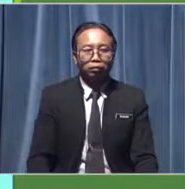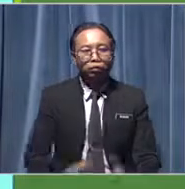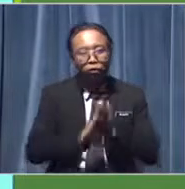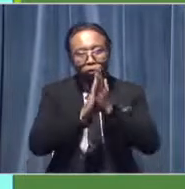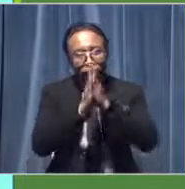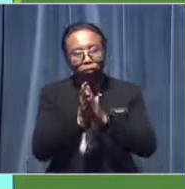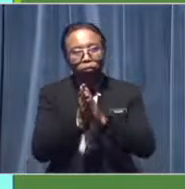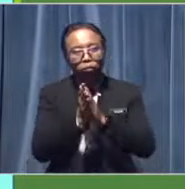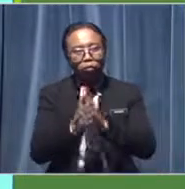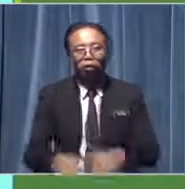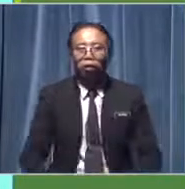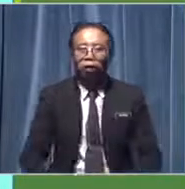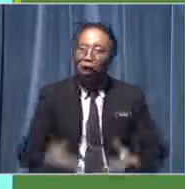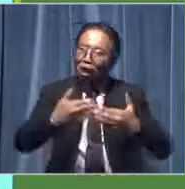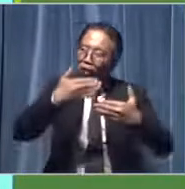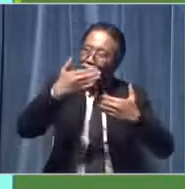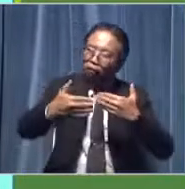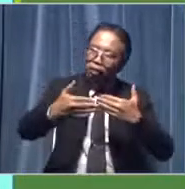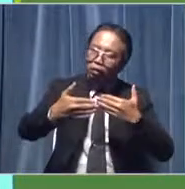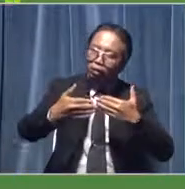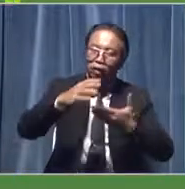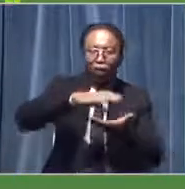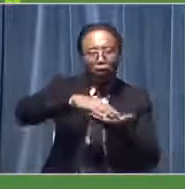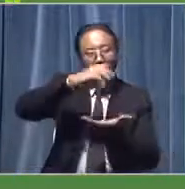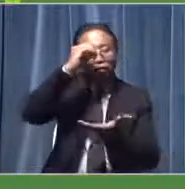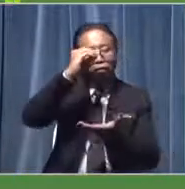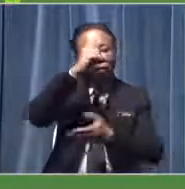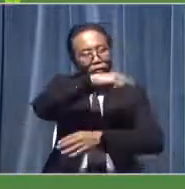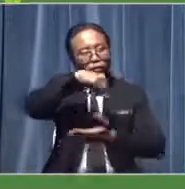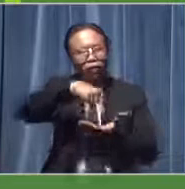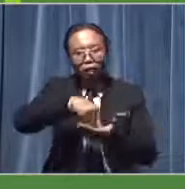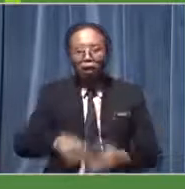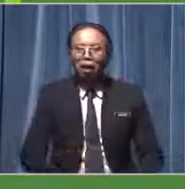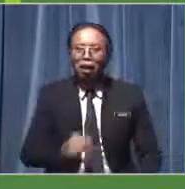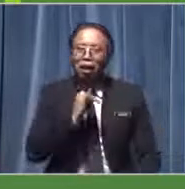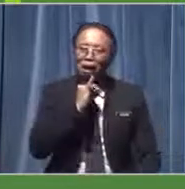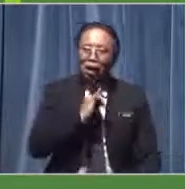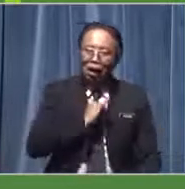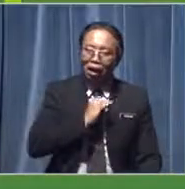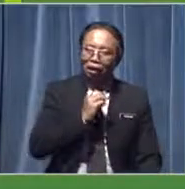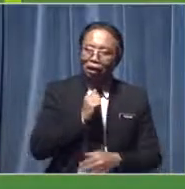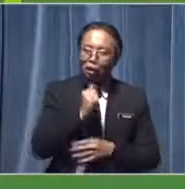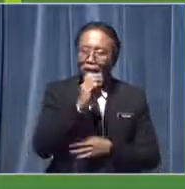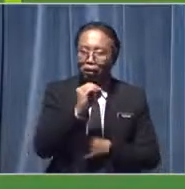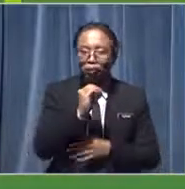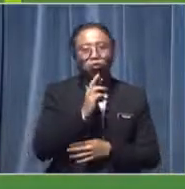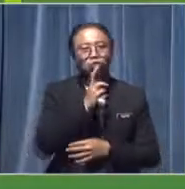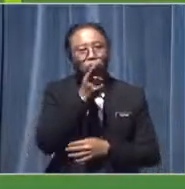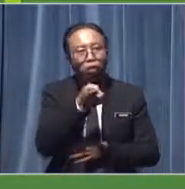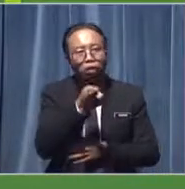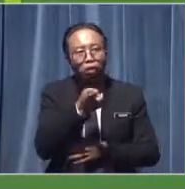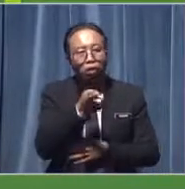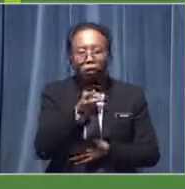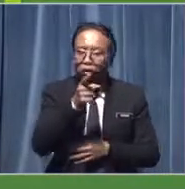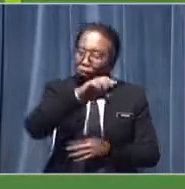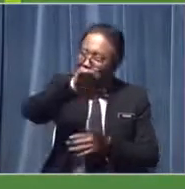So, after today's lesson, I am sure that all of you will be able to